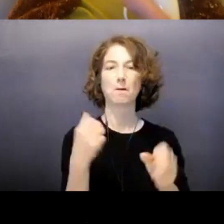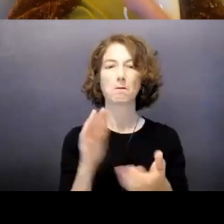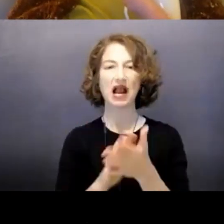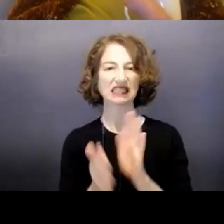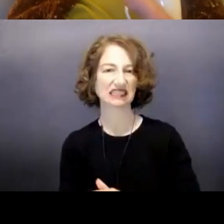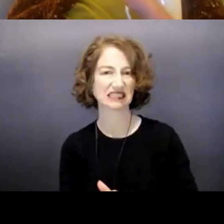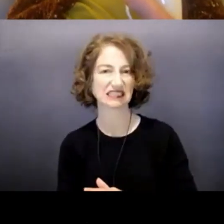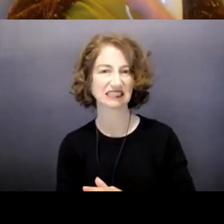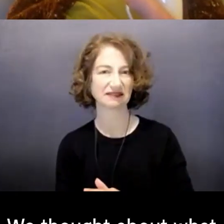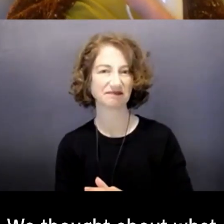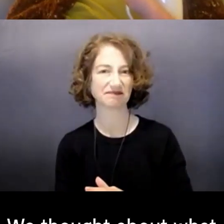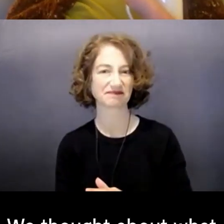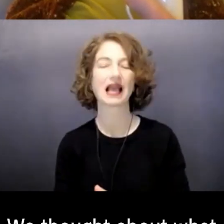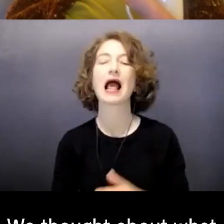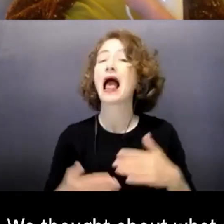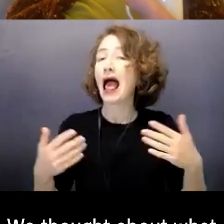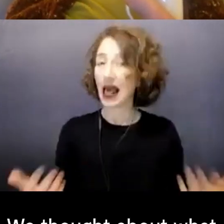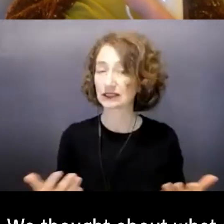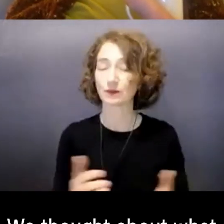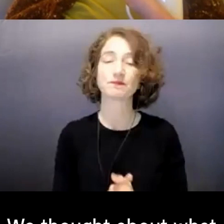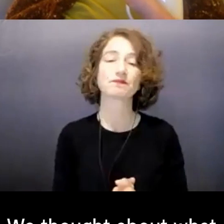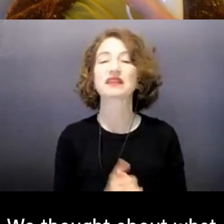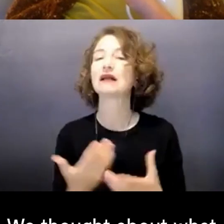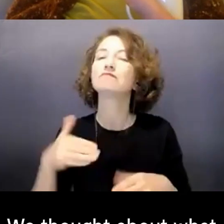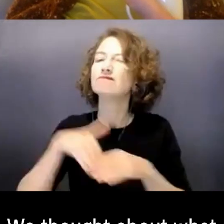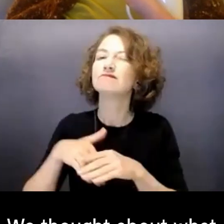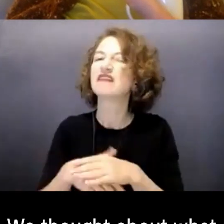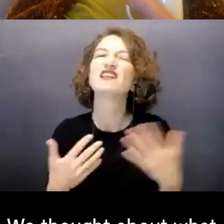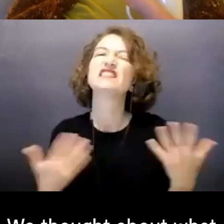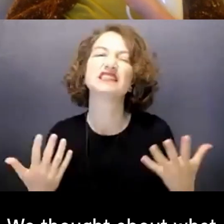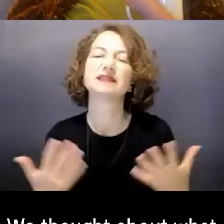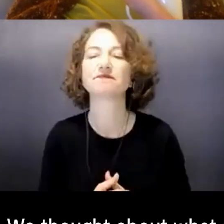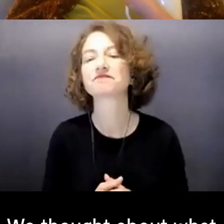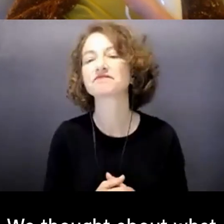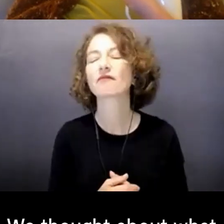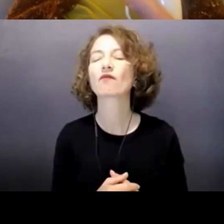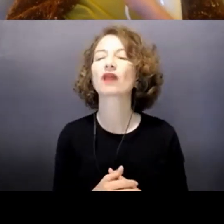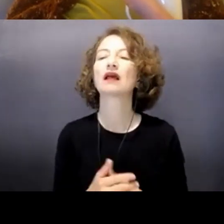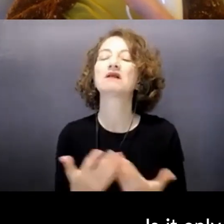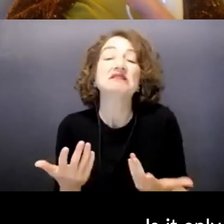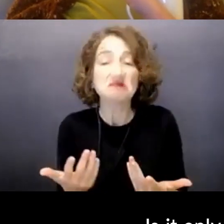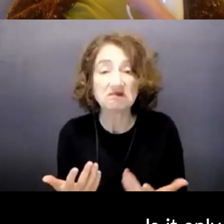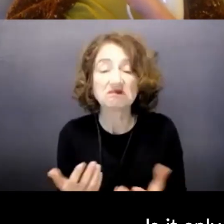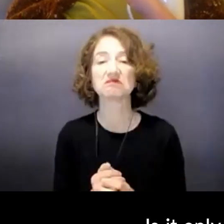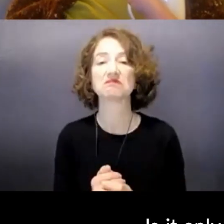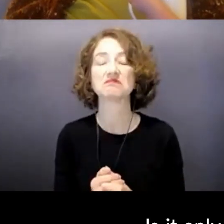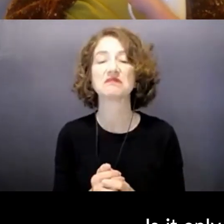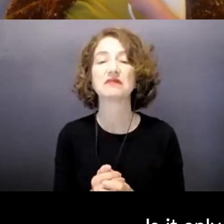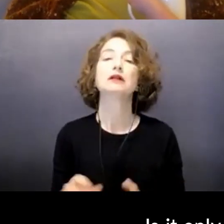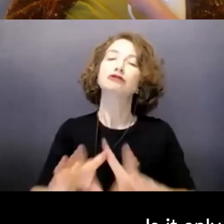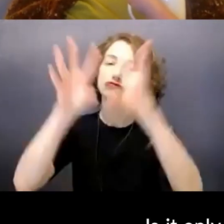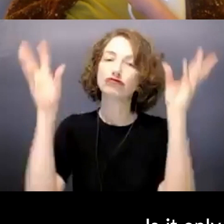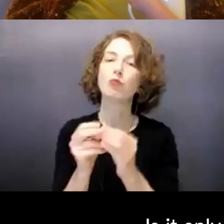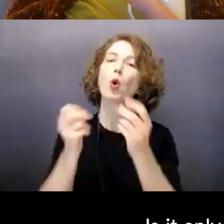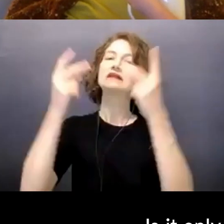us? We've thought about what elements of a keynote should be or could be cripped. Is it only ever one